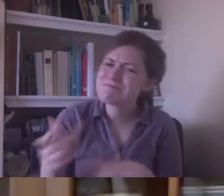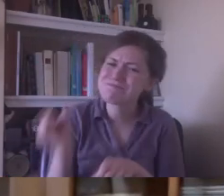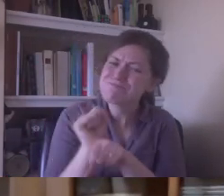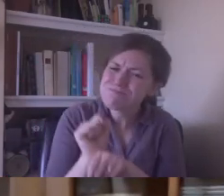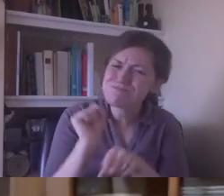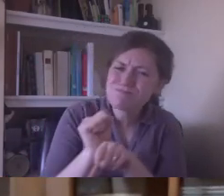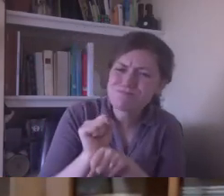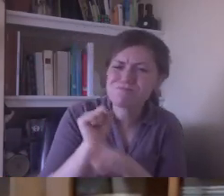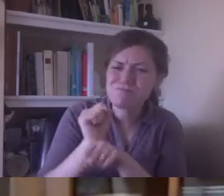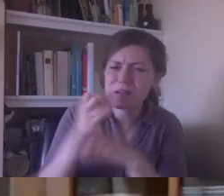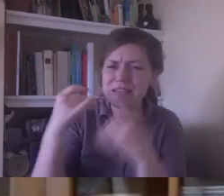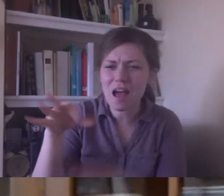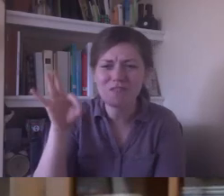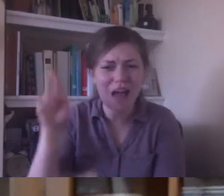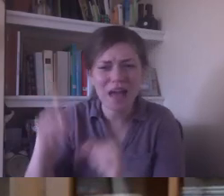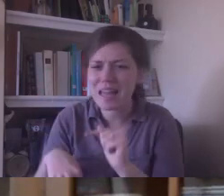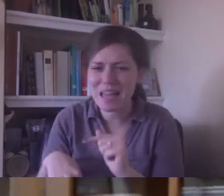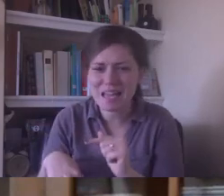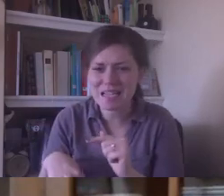you can't find the channel.